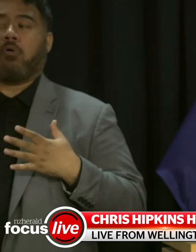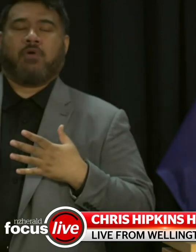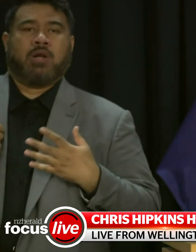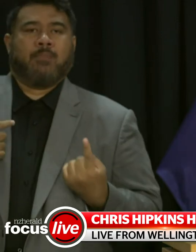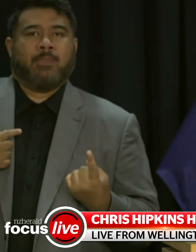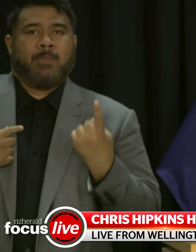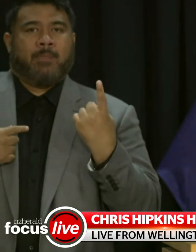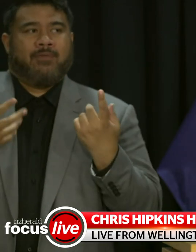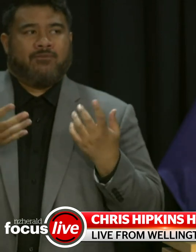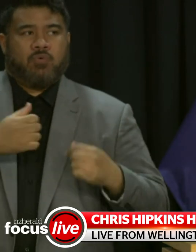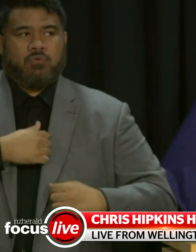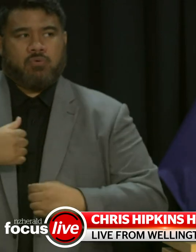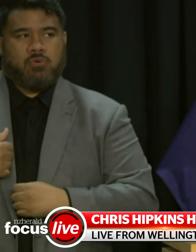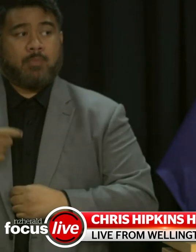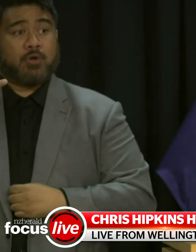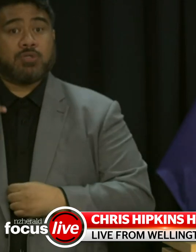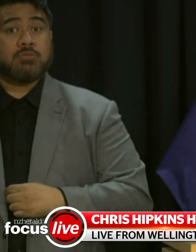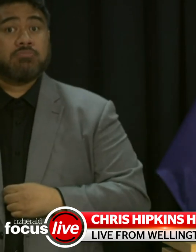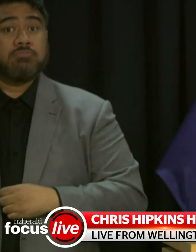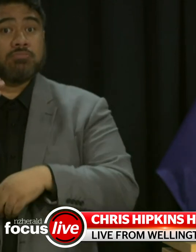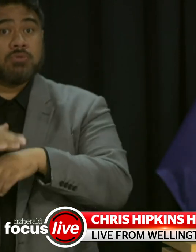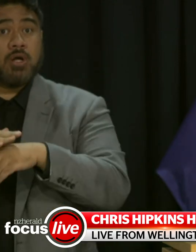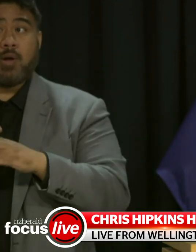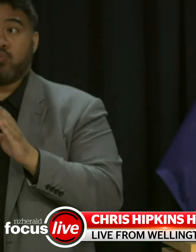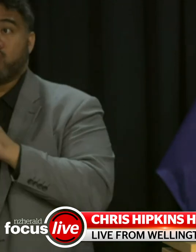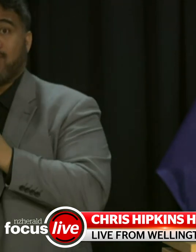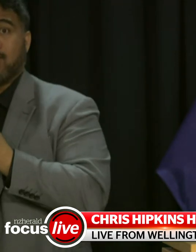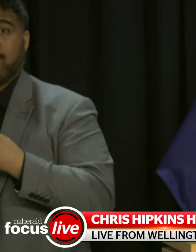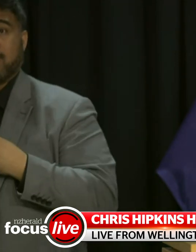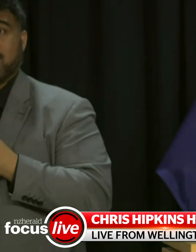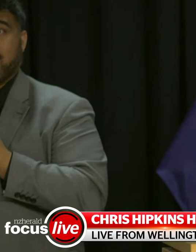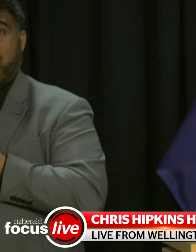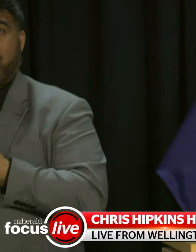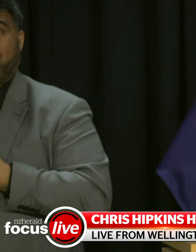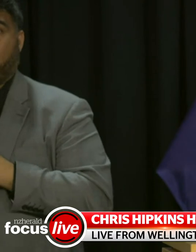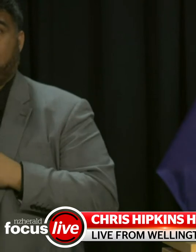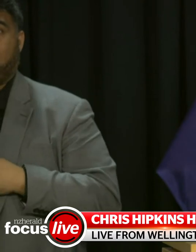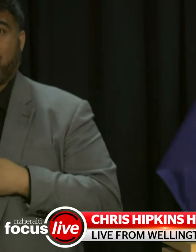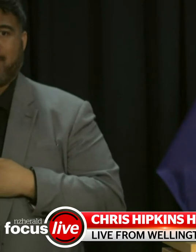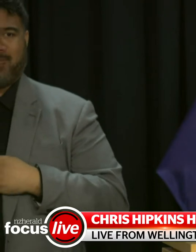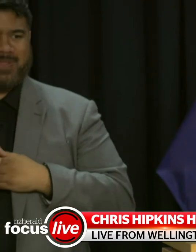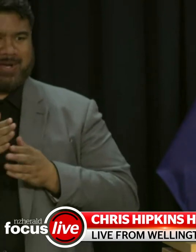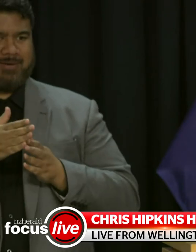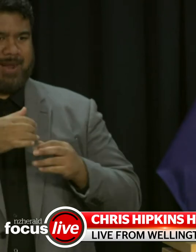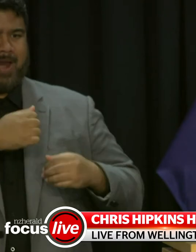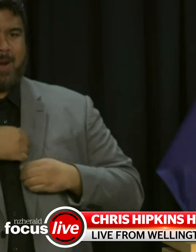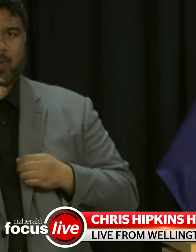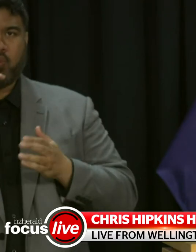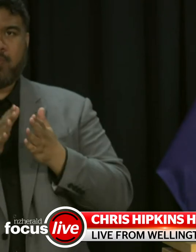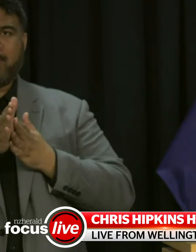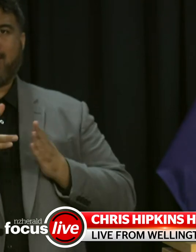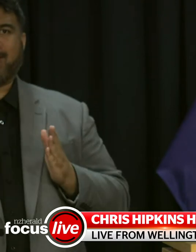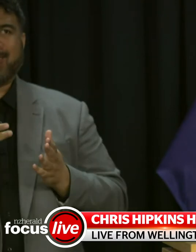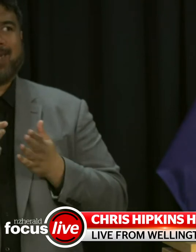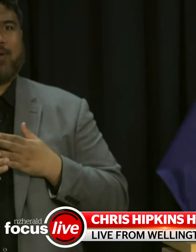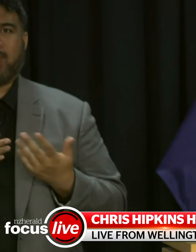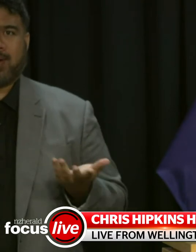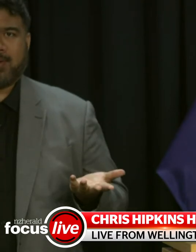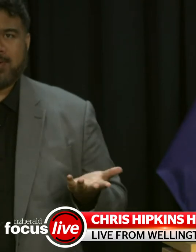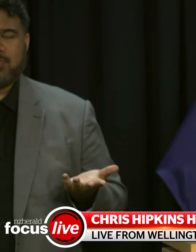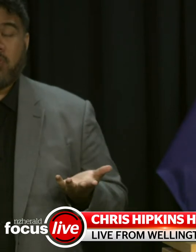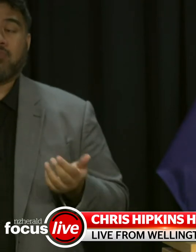run the risk of that gap growing again in the longer term, don't you? I'm keen to look at models overseas on how defence remuneration is dealt